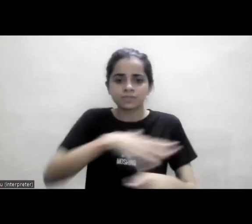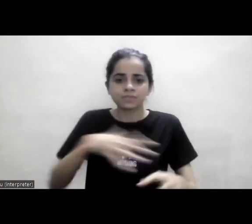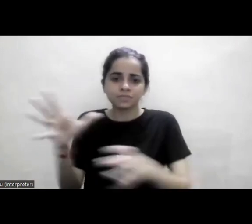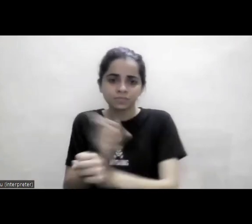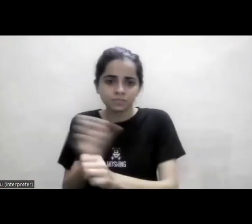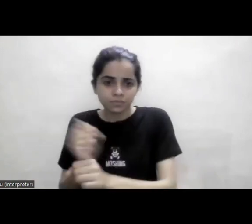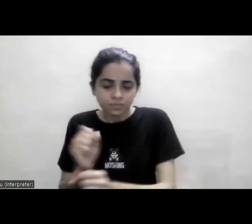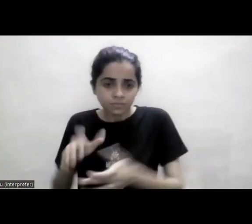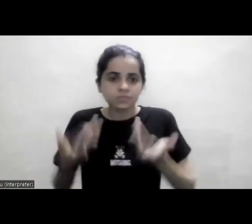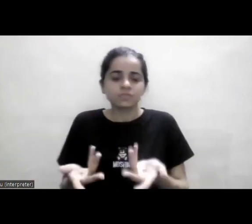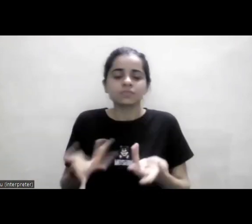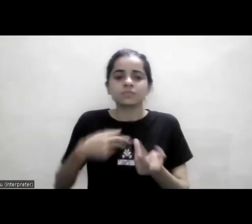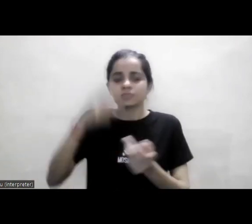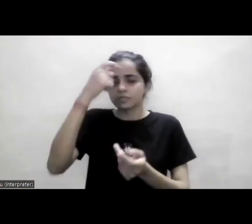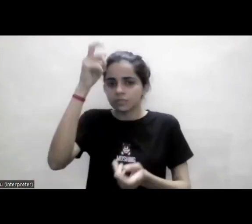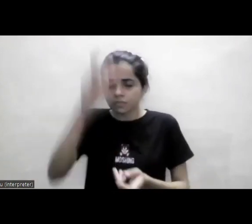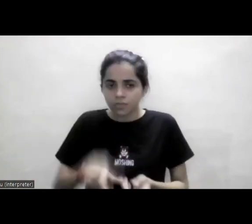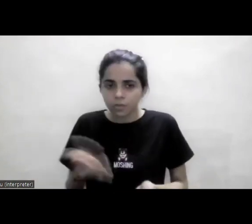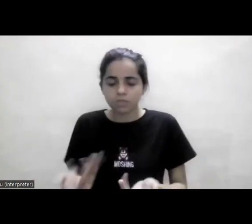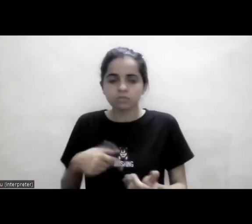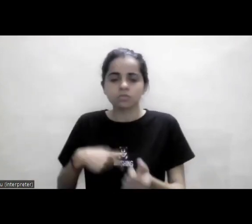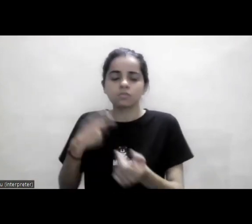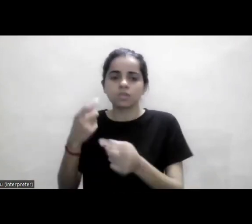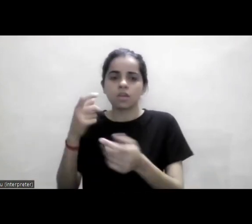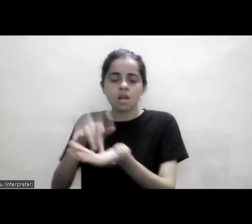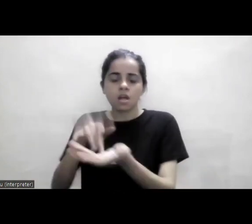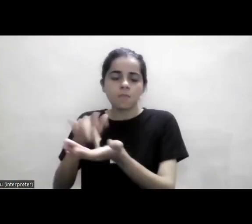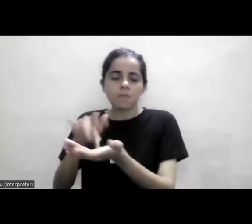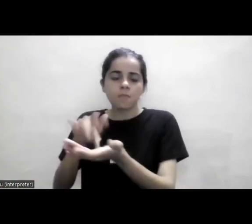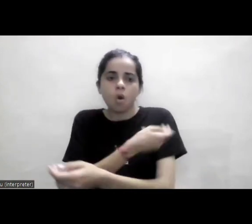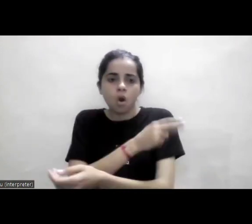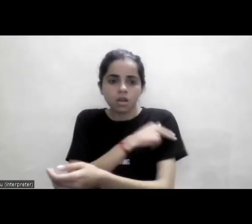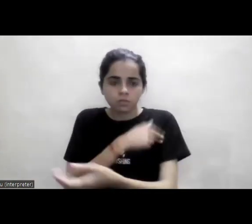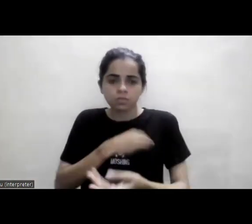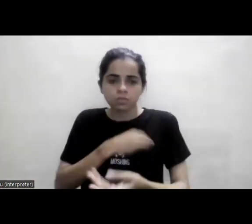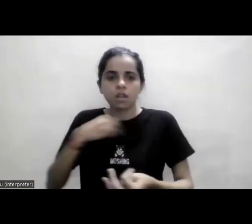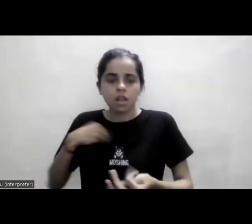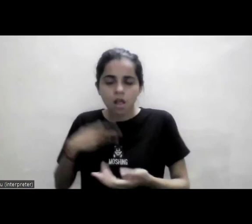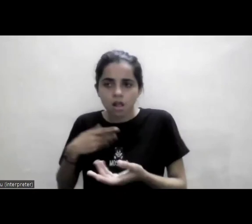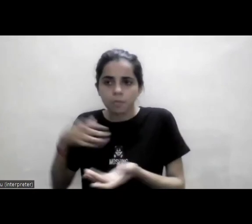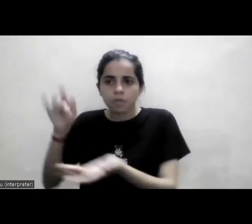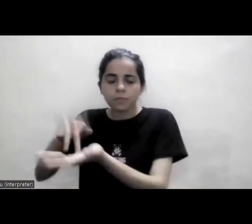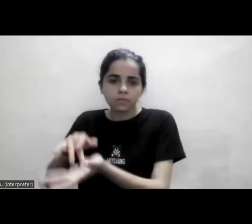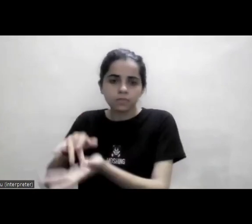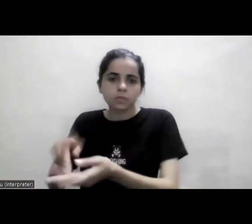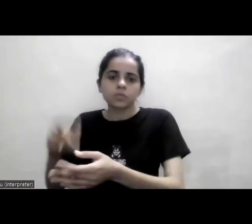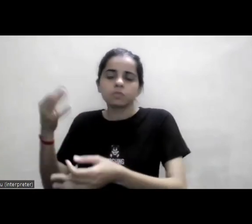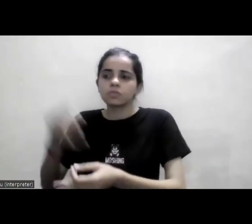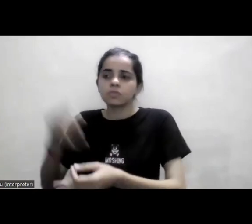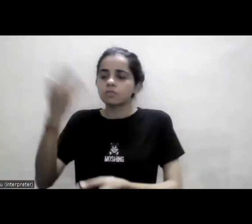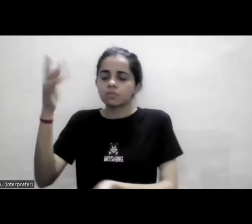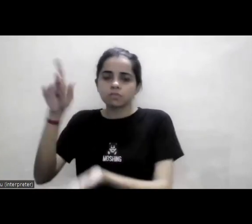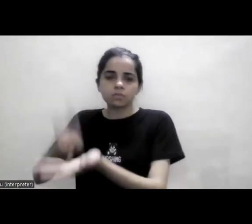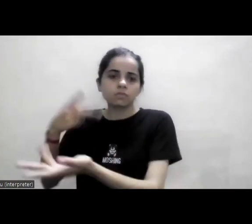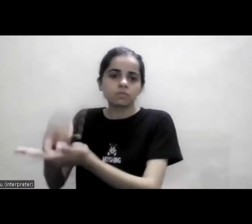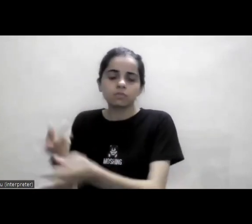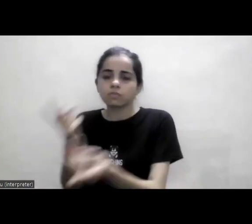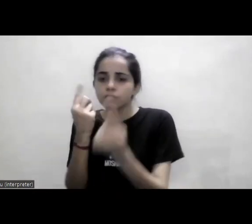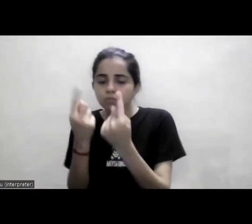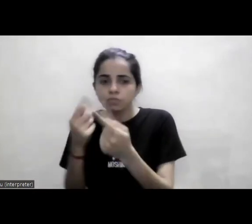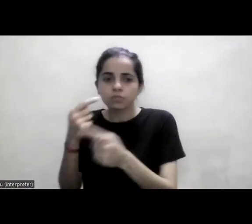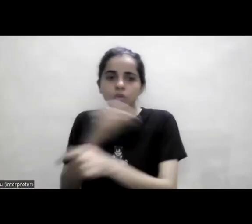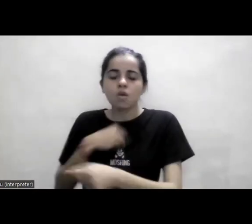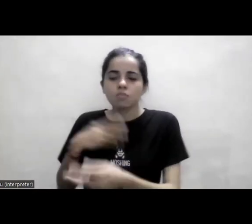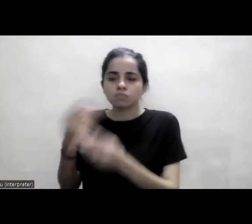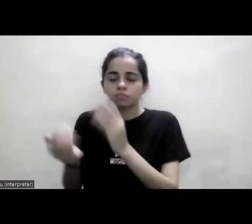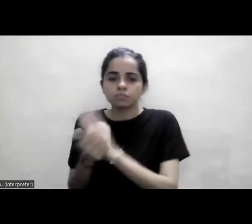was getting at rehabilitation center. So while the person is coming out, it is very important to have family therapy. That